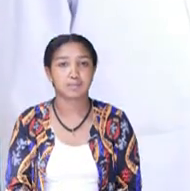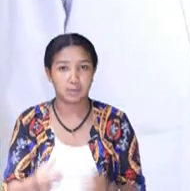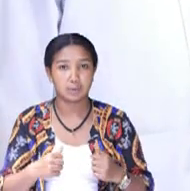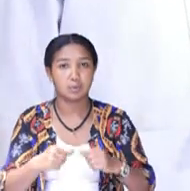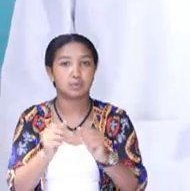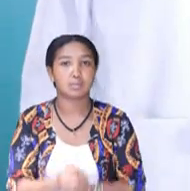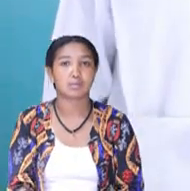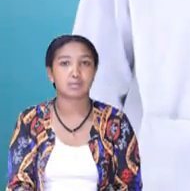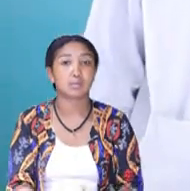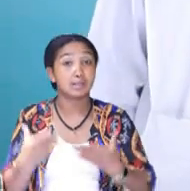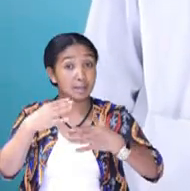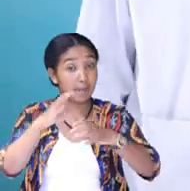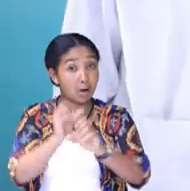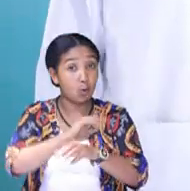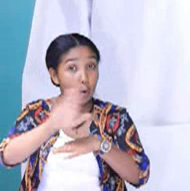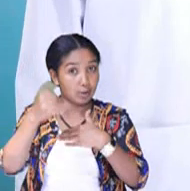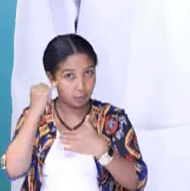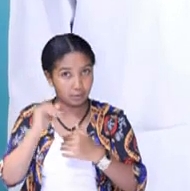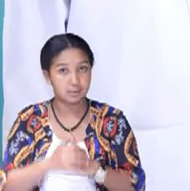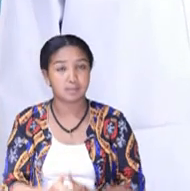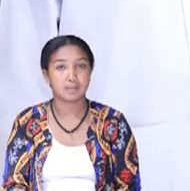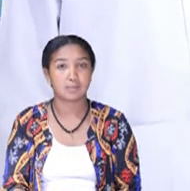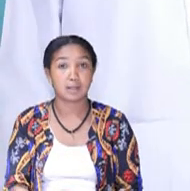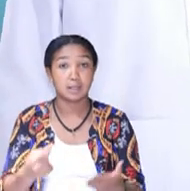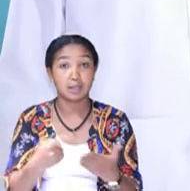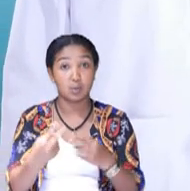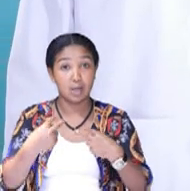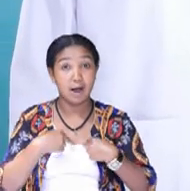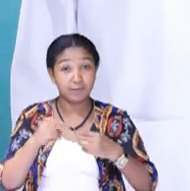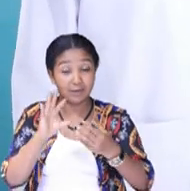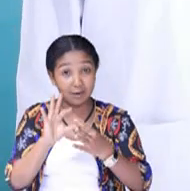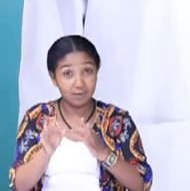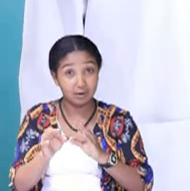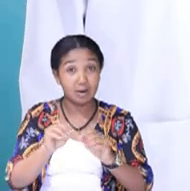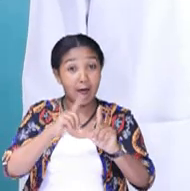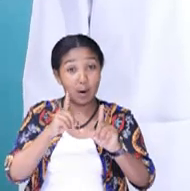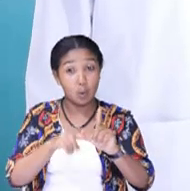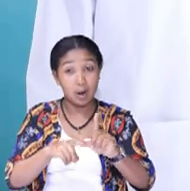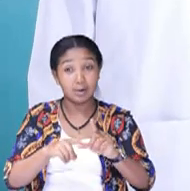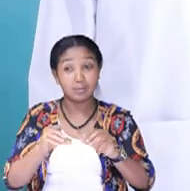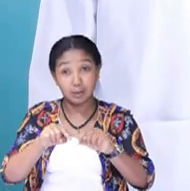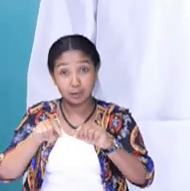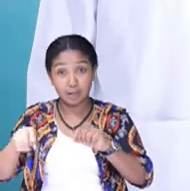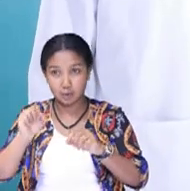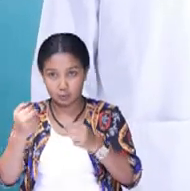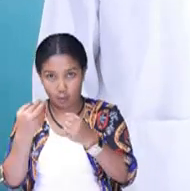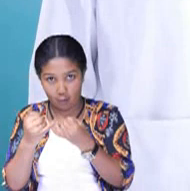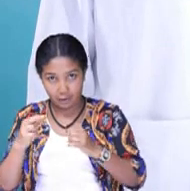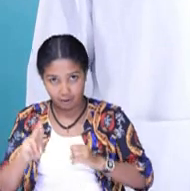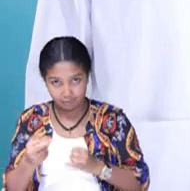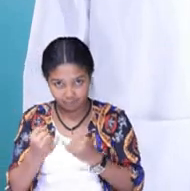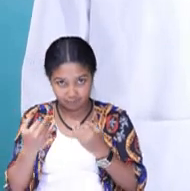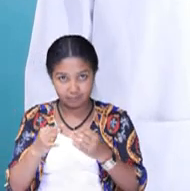Let's proceed. Let's summarize all the points now. Here we have defined angular displacement as S over R. We